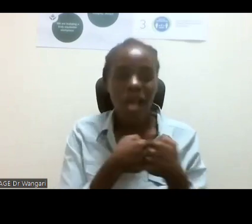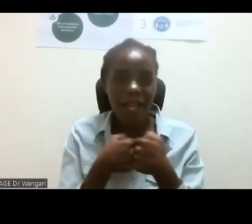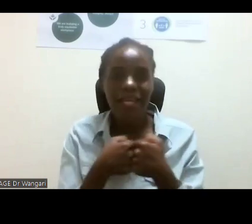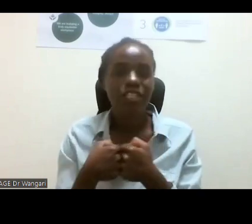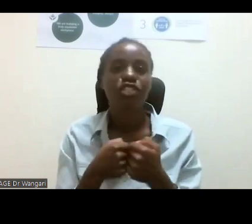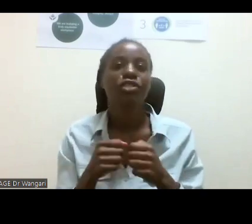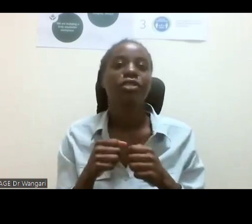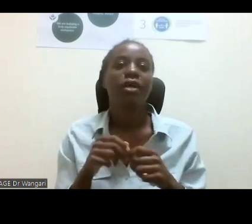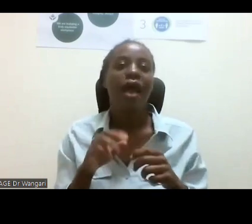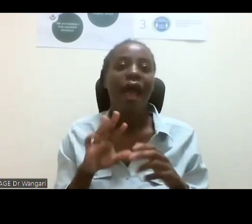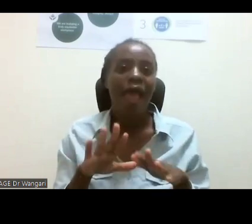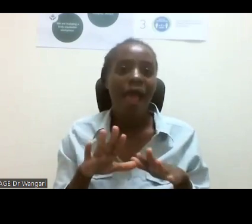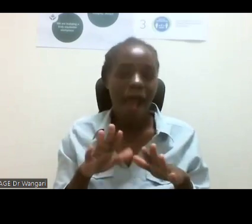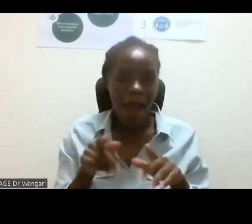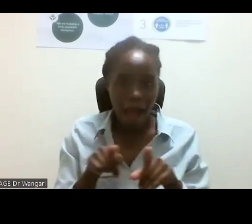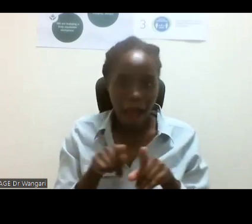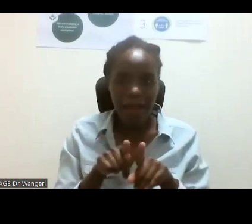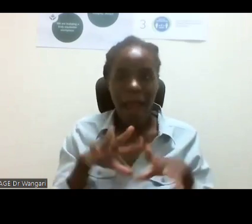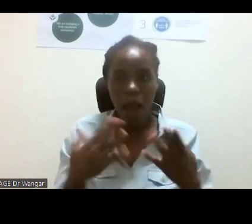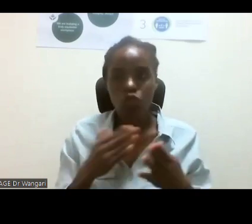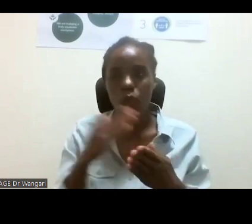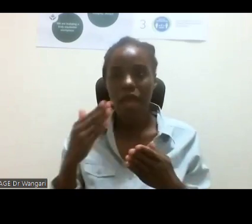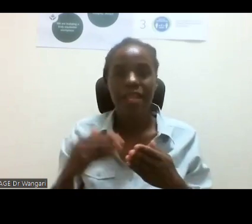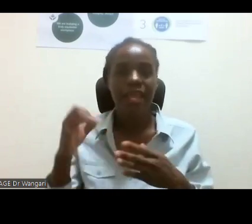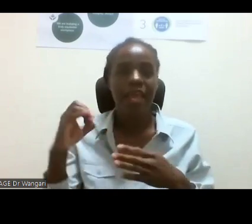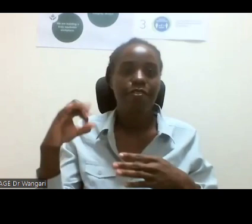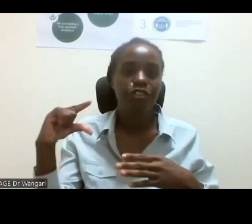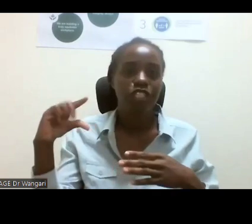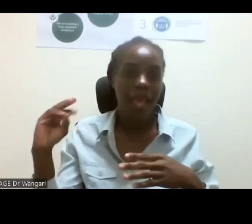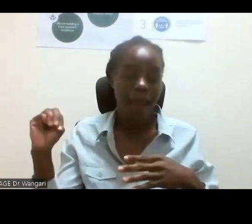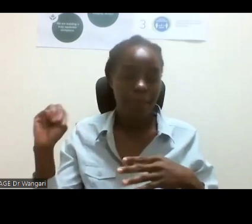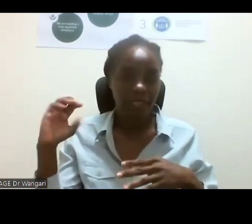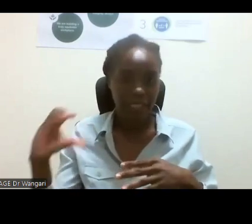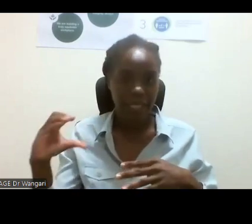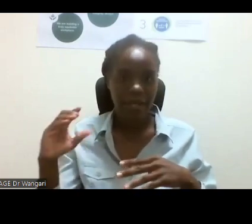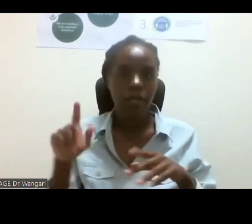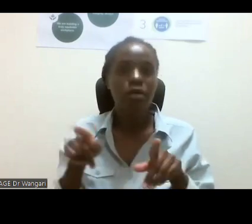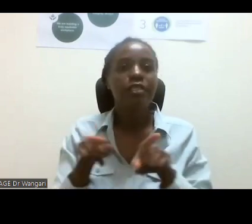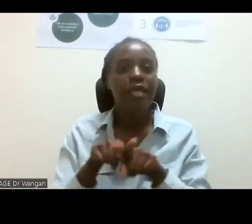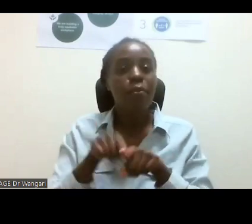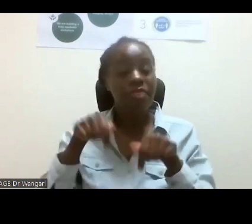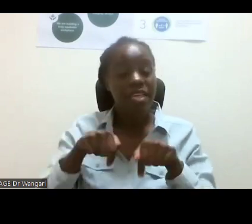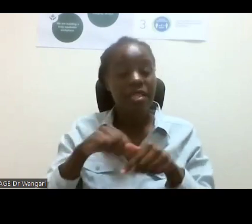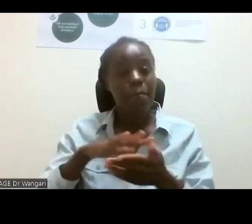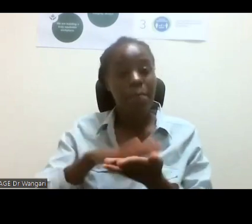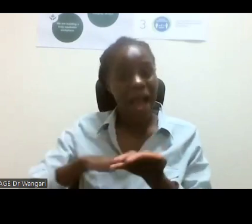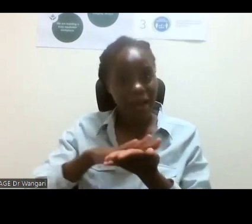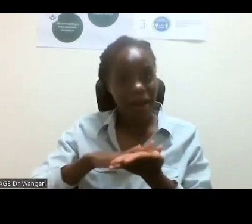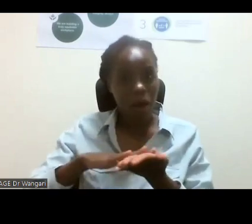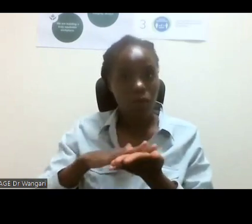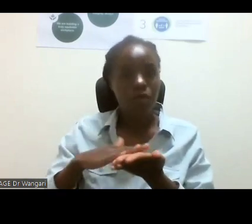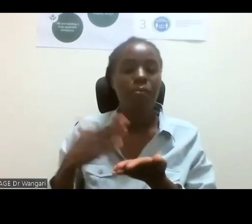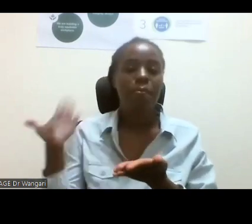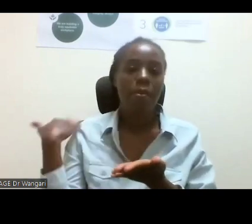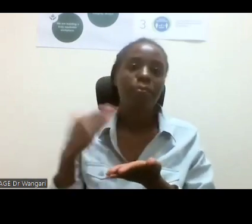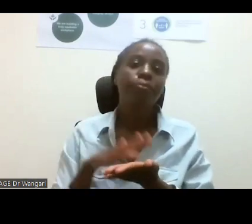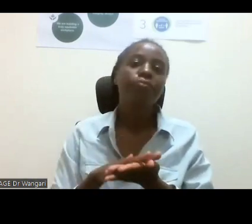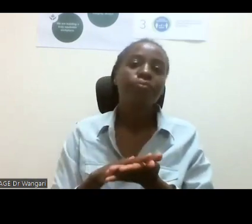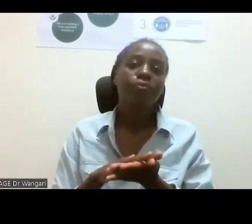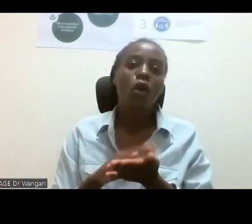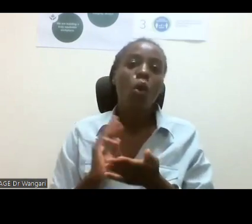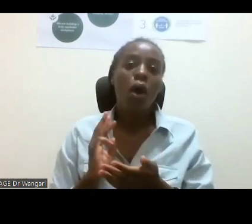of FGMC. So with this background, allow me to invite Madam Bernadette